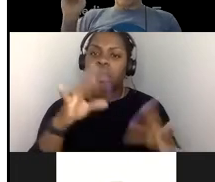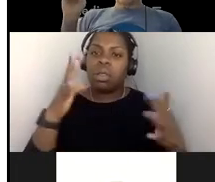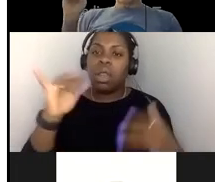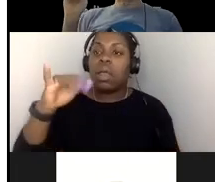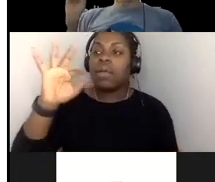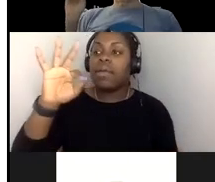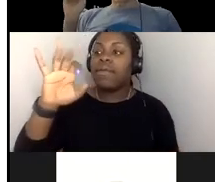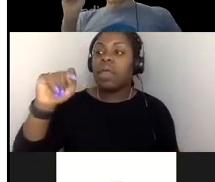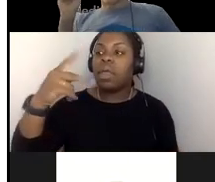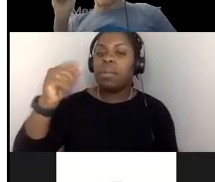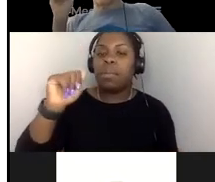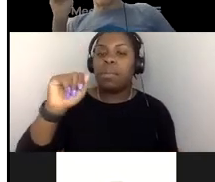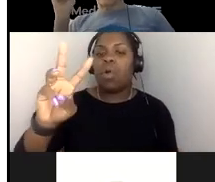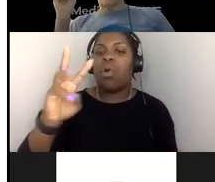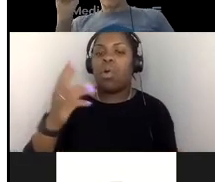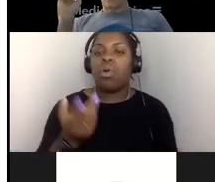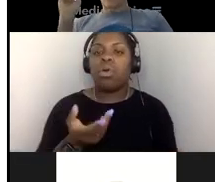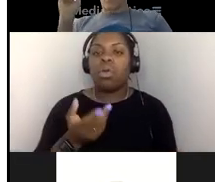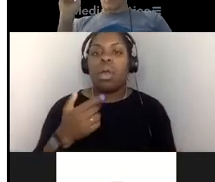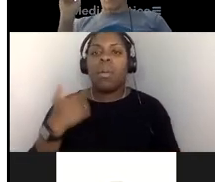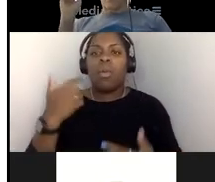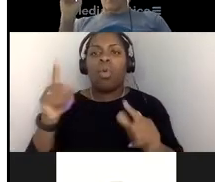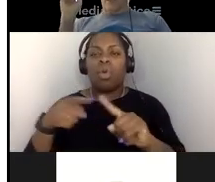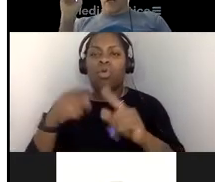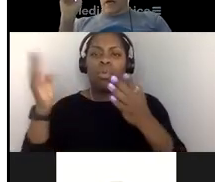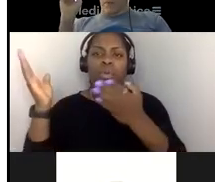So I'm gonna bring this